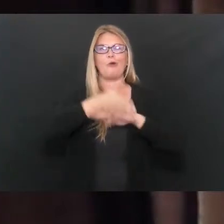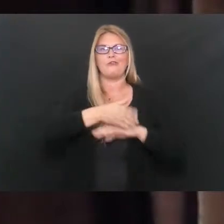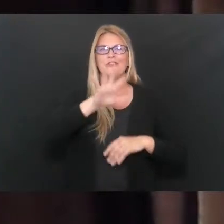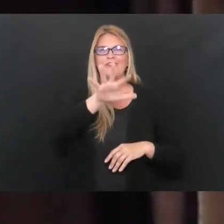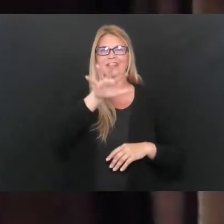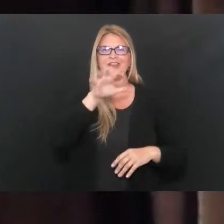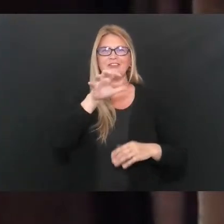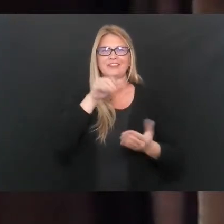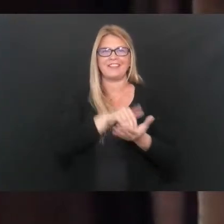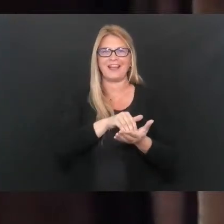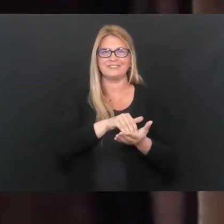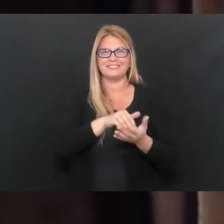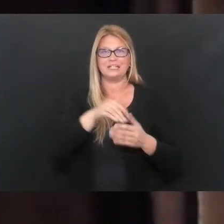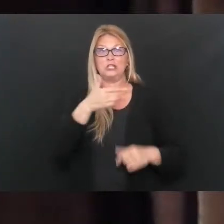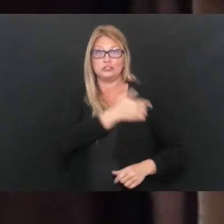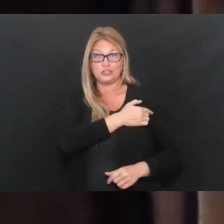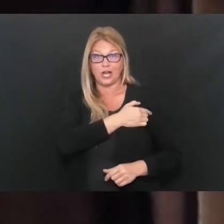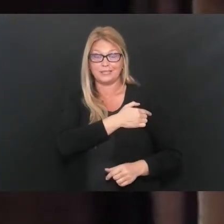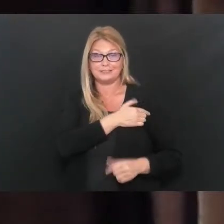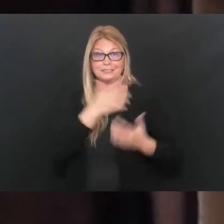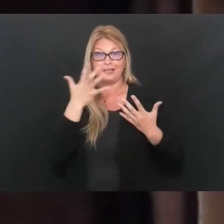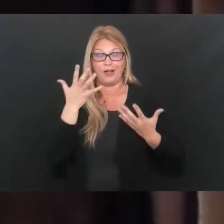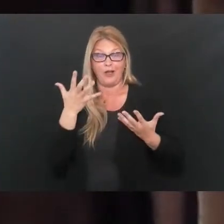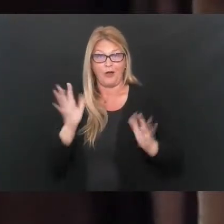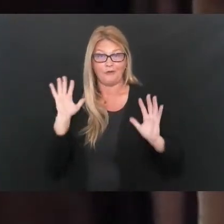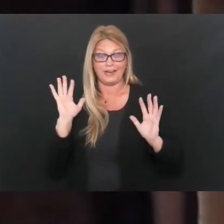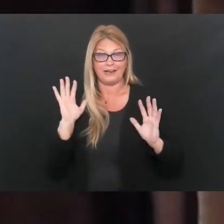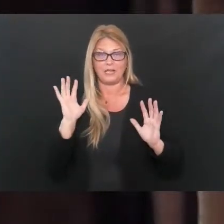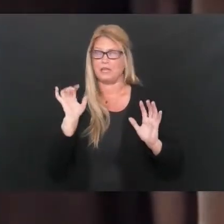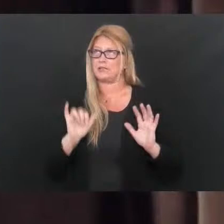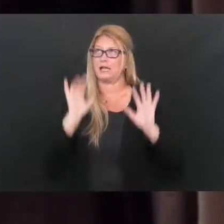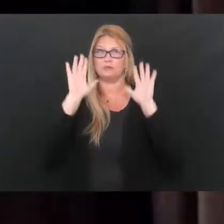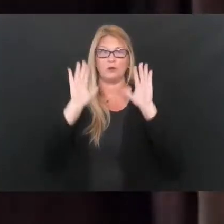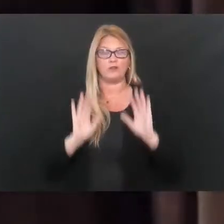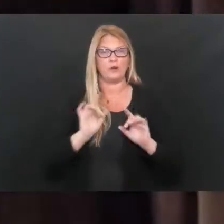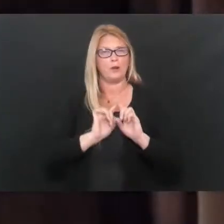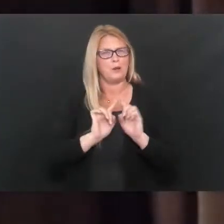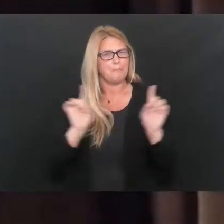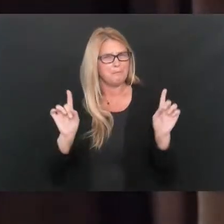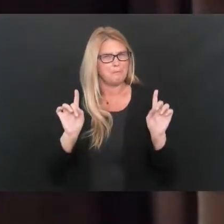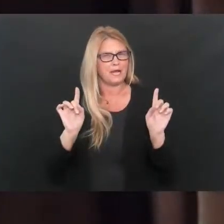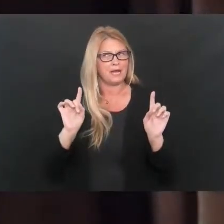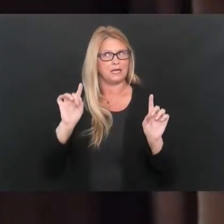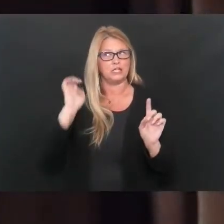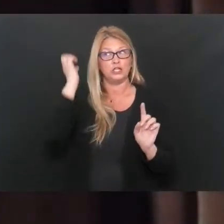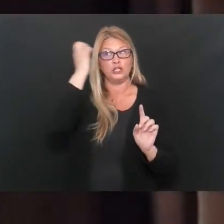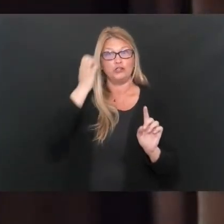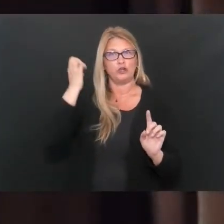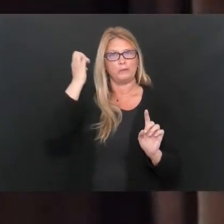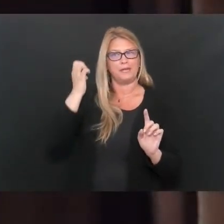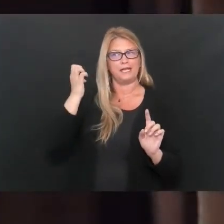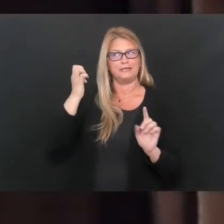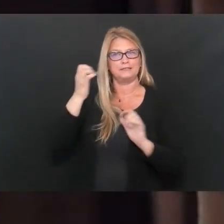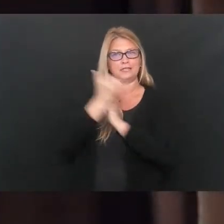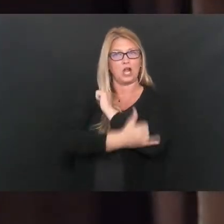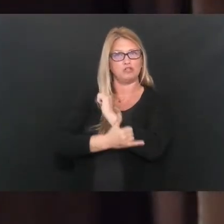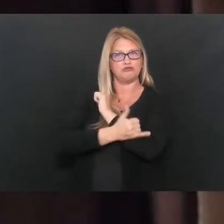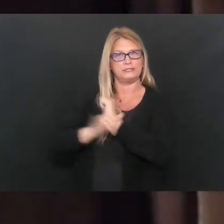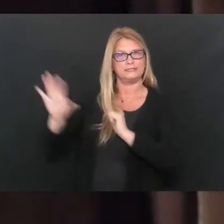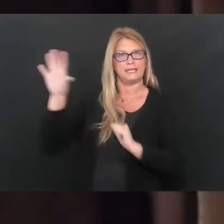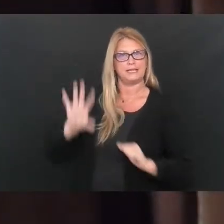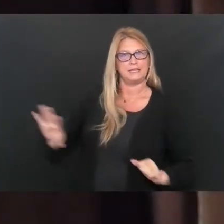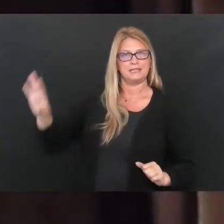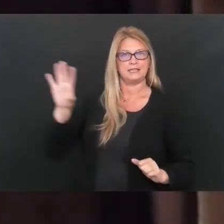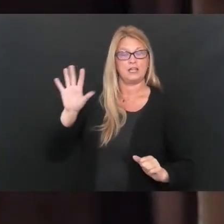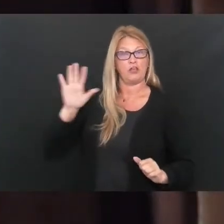first shots in arms, which is fantastic. But looking at European countries, we know that